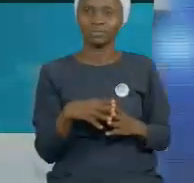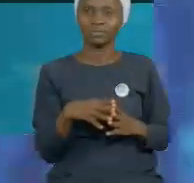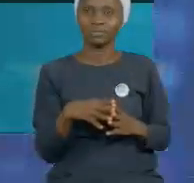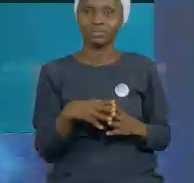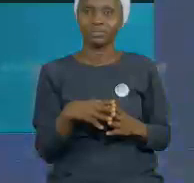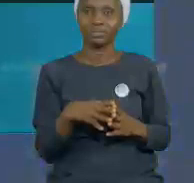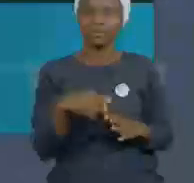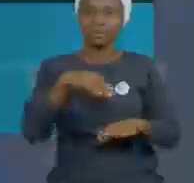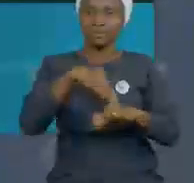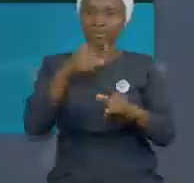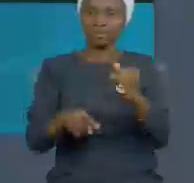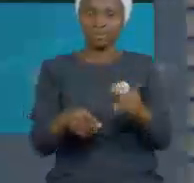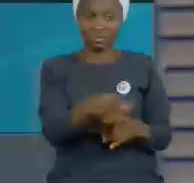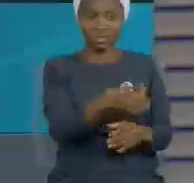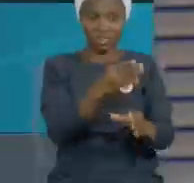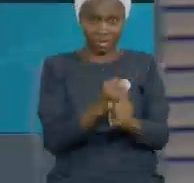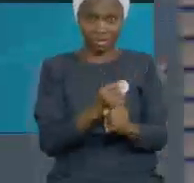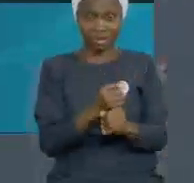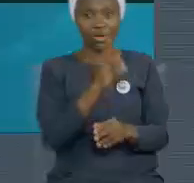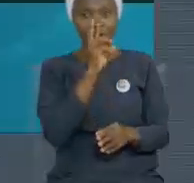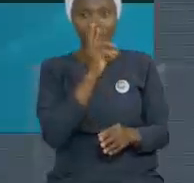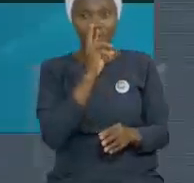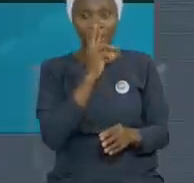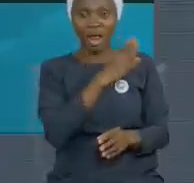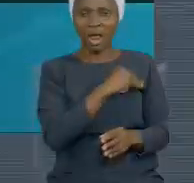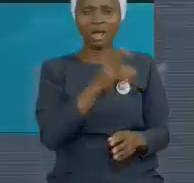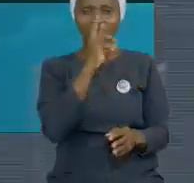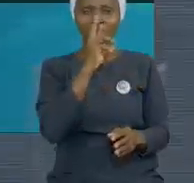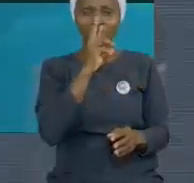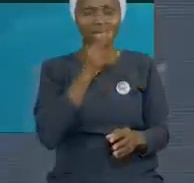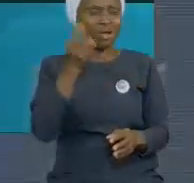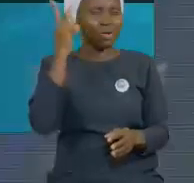Eventually, they got the water. The water was bitter.